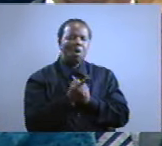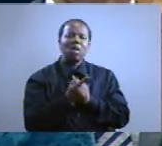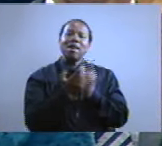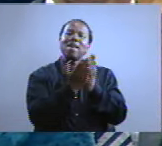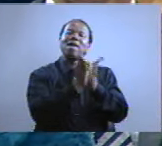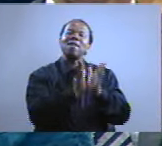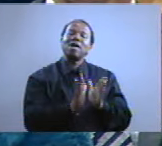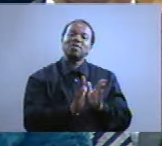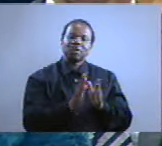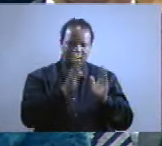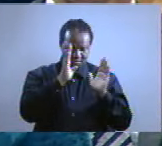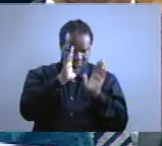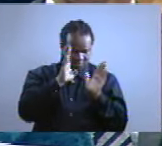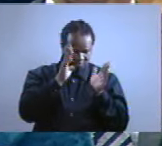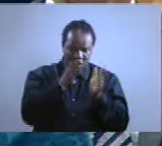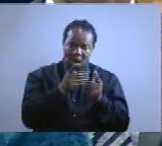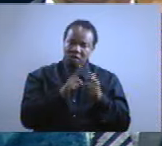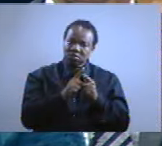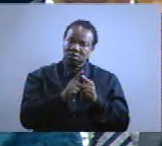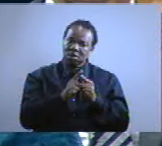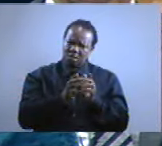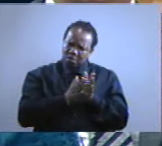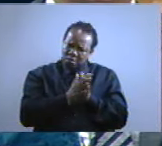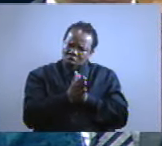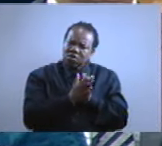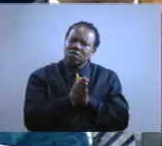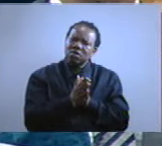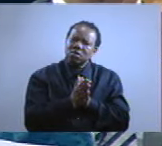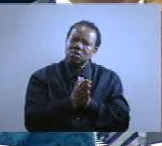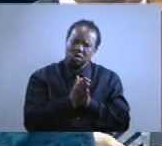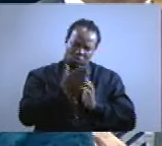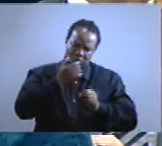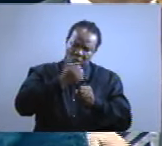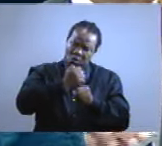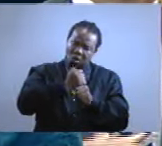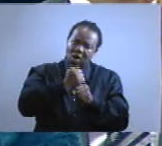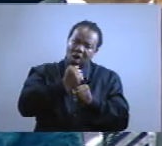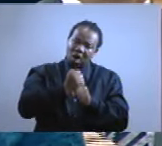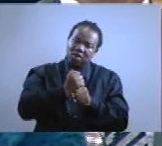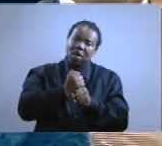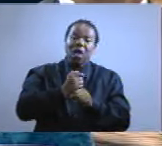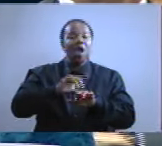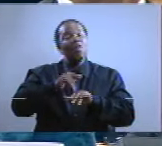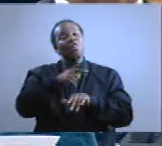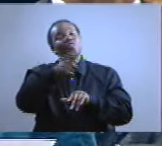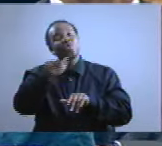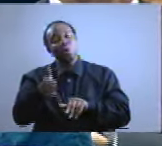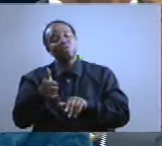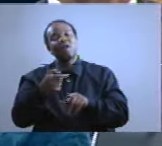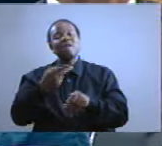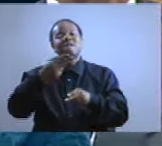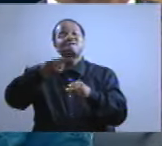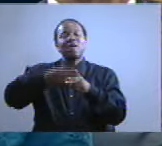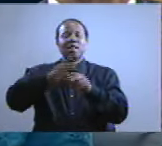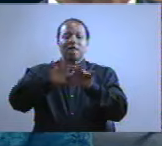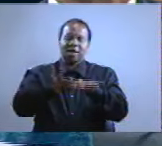and continue to work hard, and wish all our learners who will be sitting for this year's final